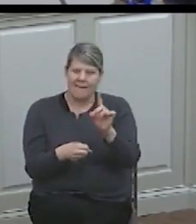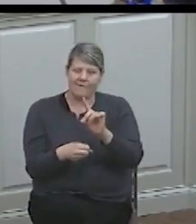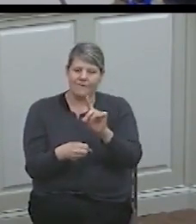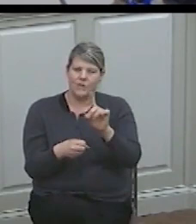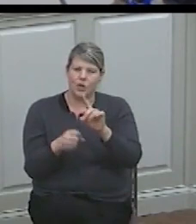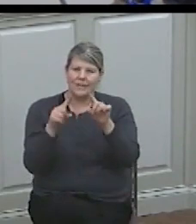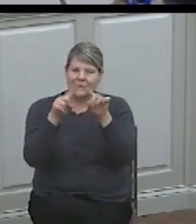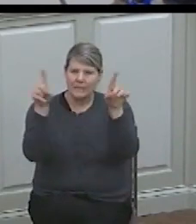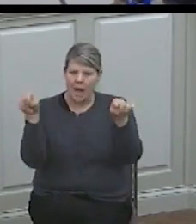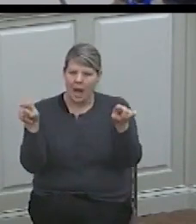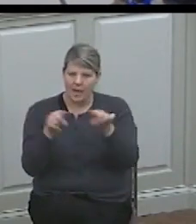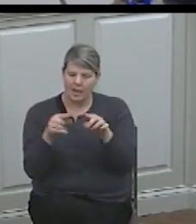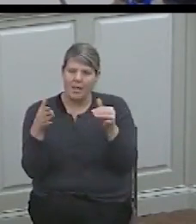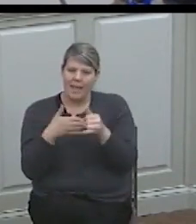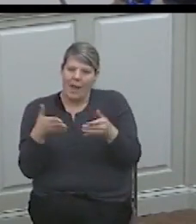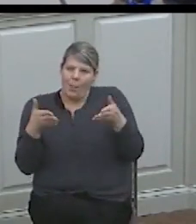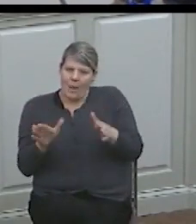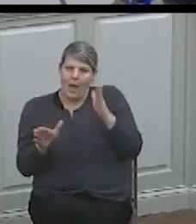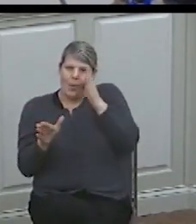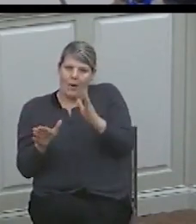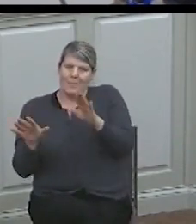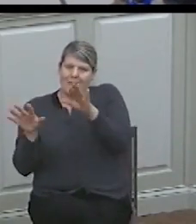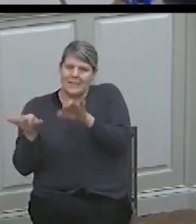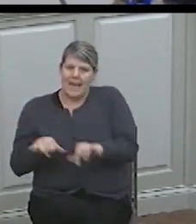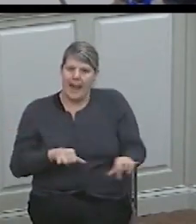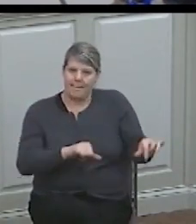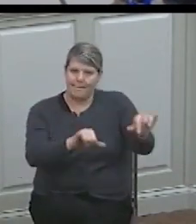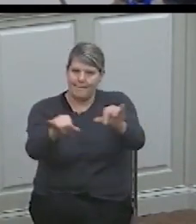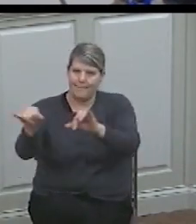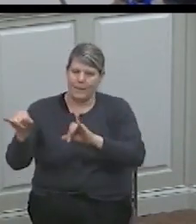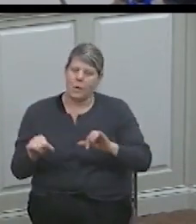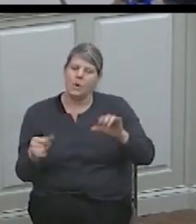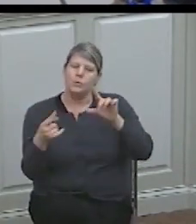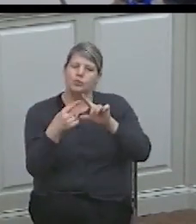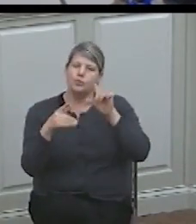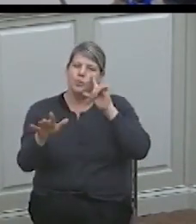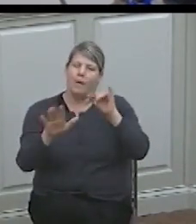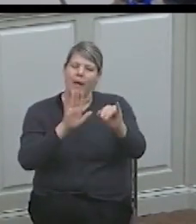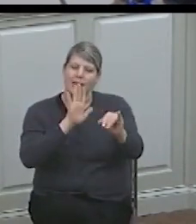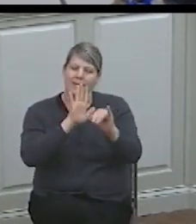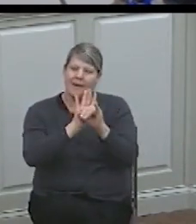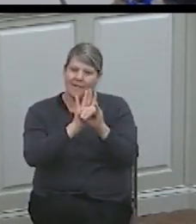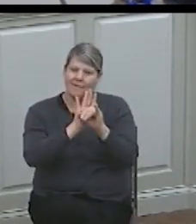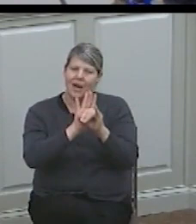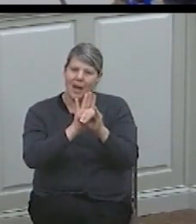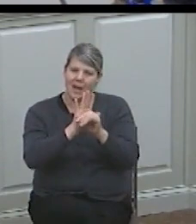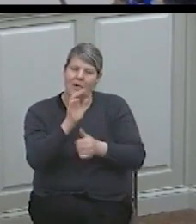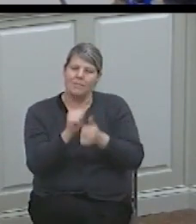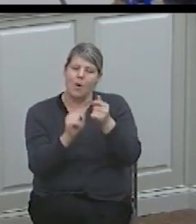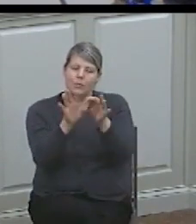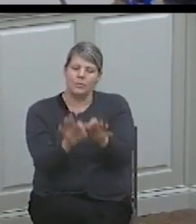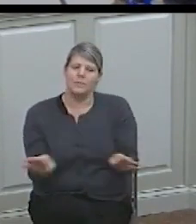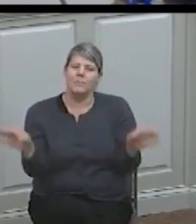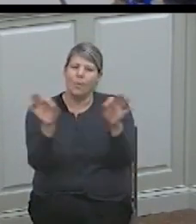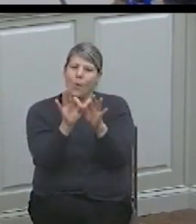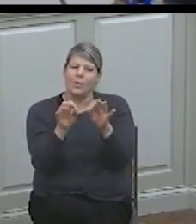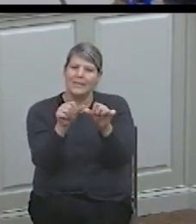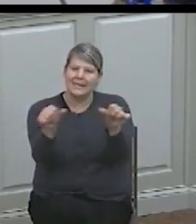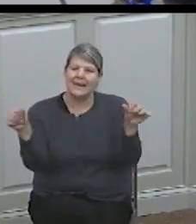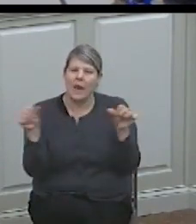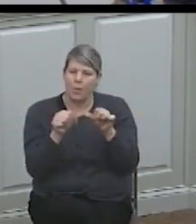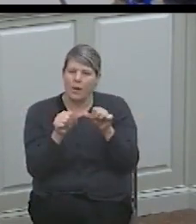comprehensive look to identifying all of your key locations, your downtowns,